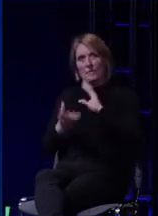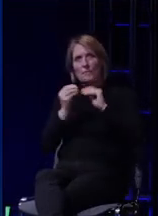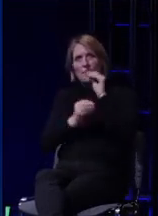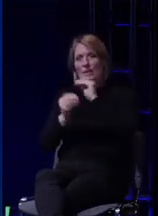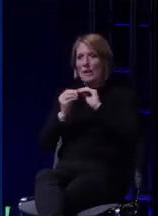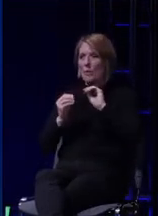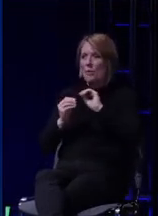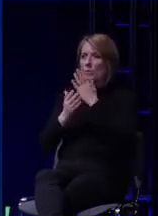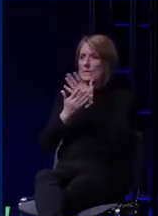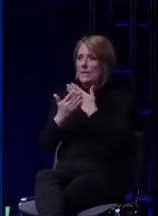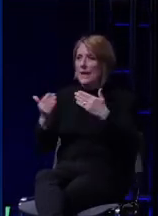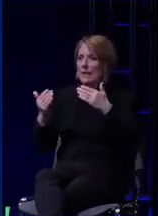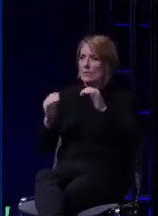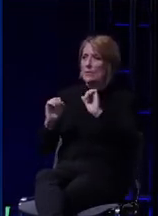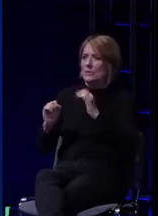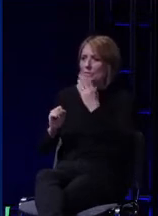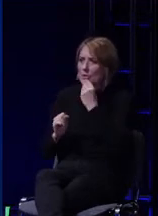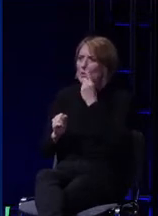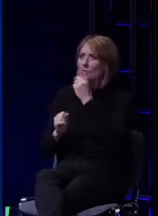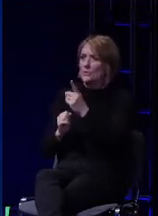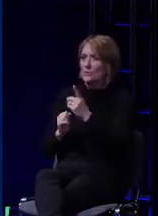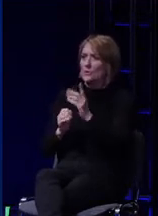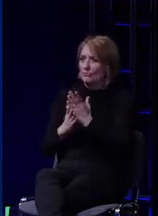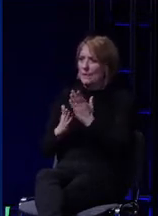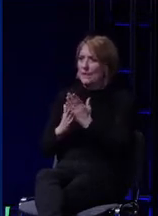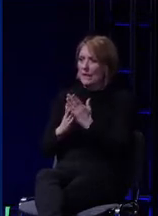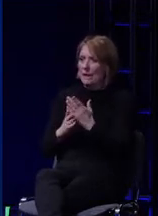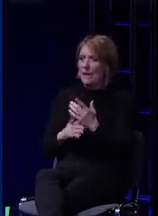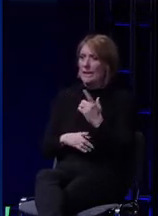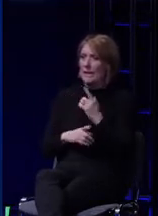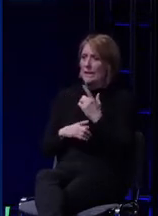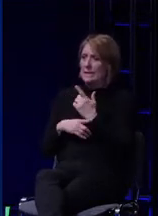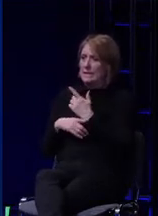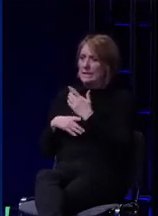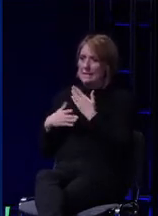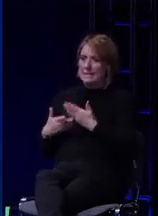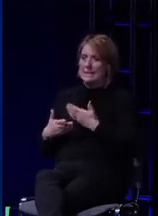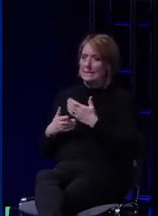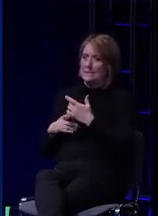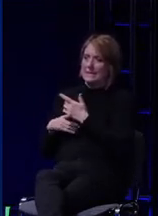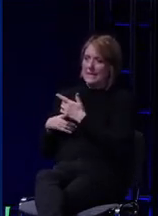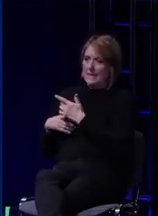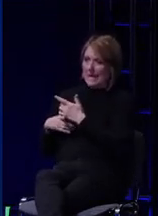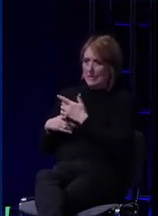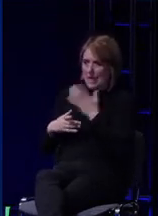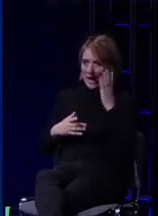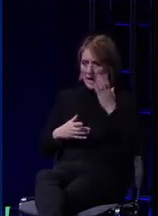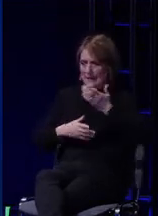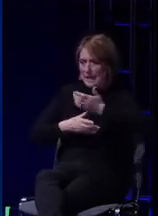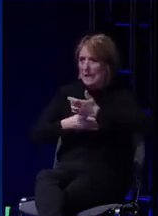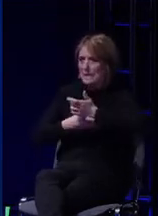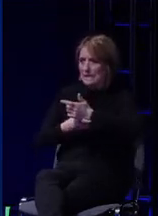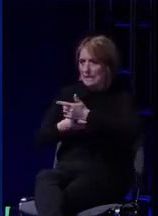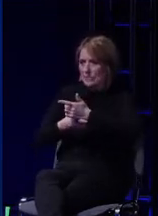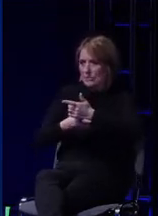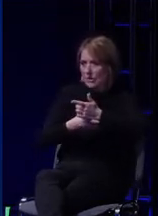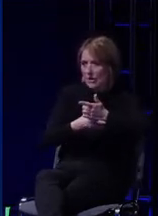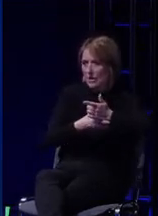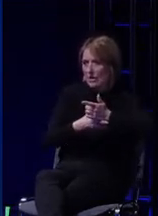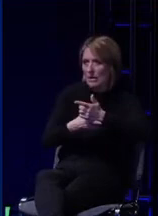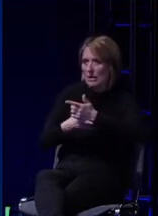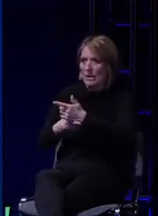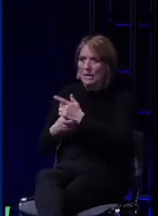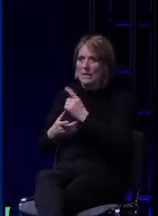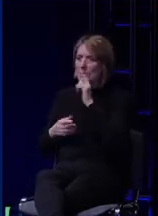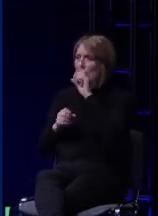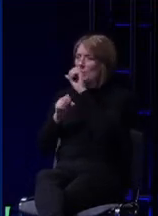going to be used through this. Are we going to be doing a lot of, you know, really steady camera work? Is it going to be a lot of handheld? Because inevitably with some of the larger visual effects stuff,